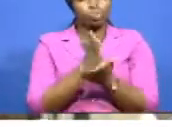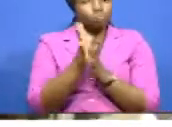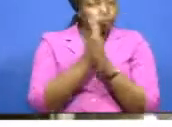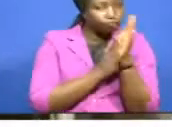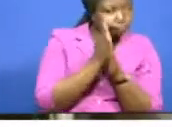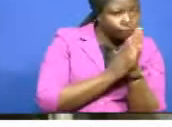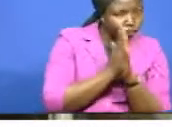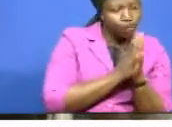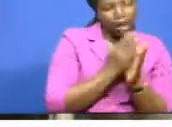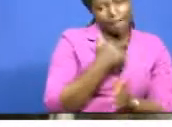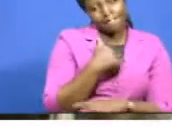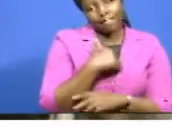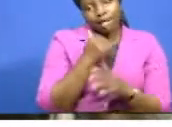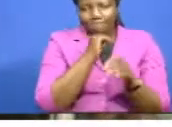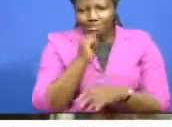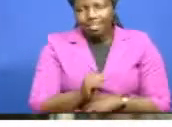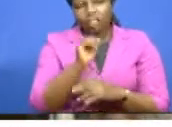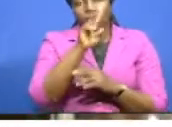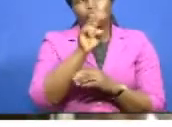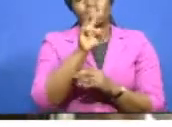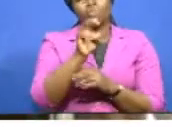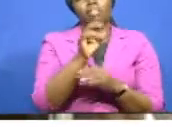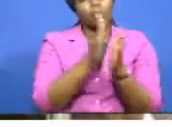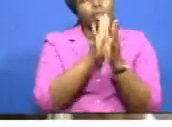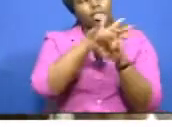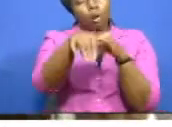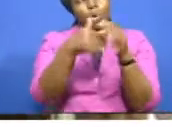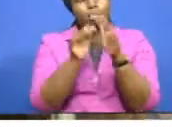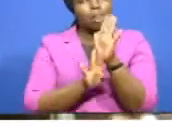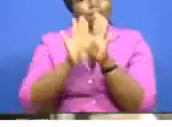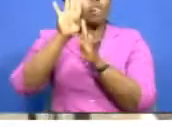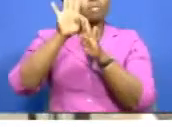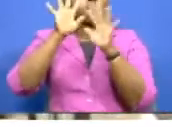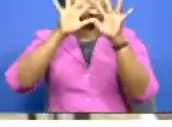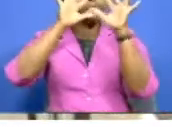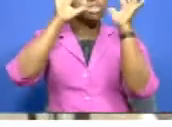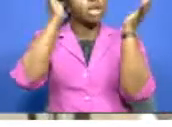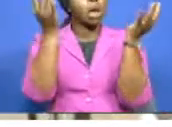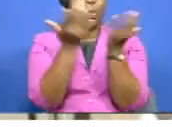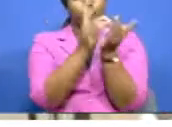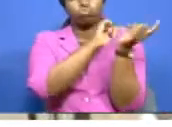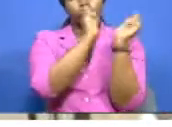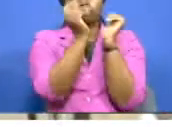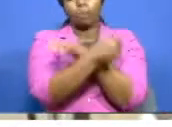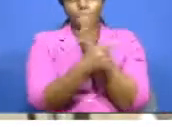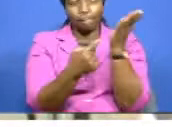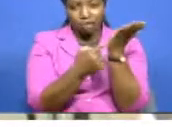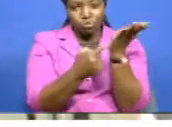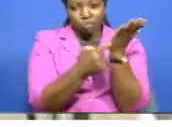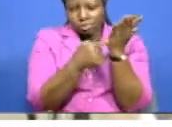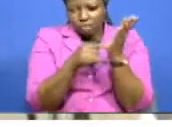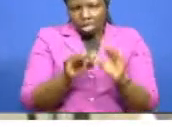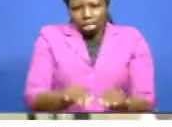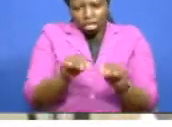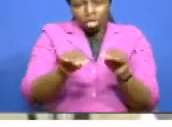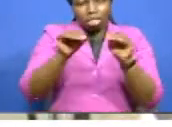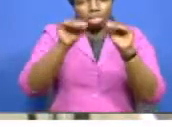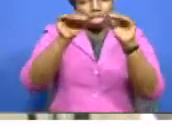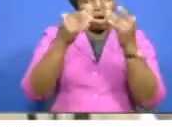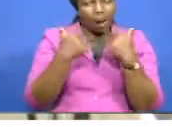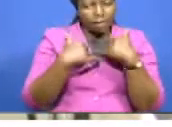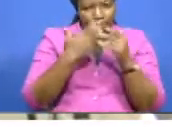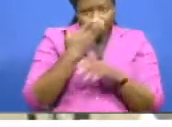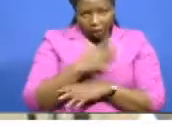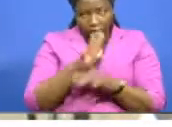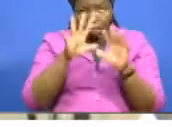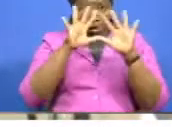of 2020, with all the developments that the world has undergone, with all the technological advancements that we have, with the